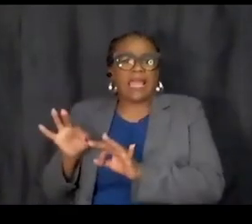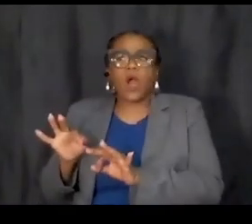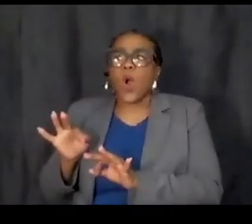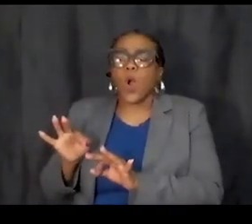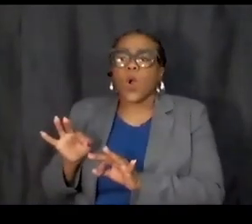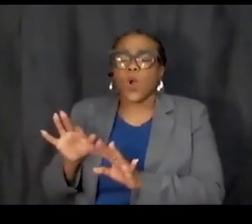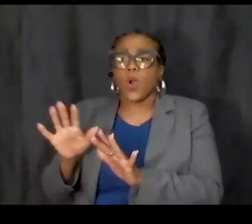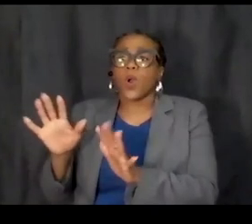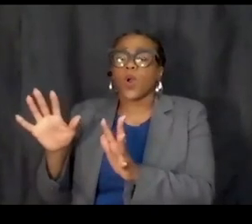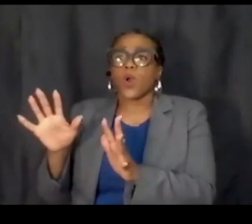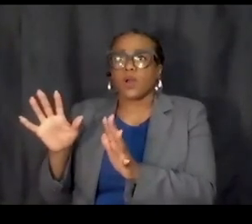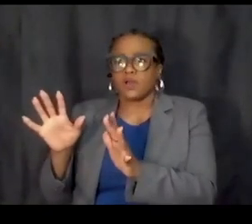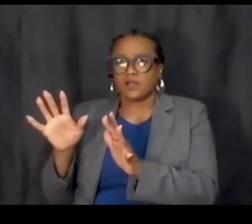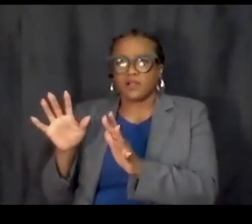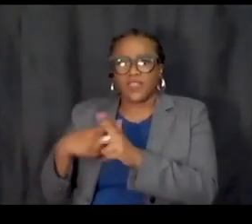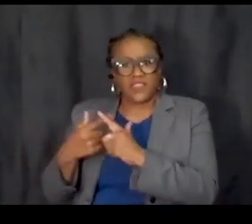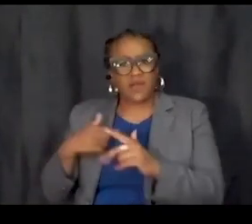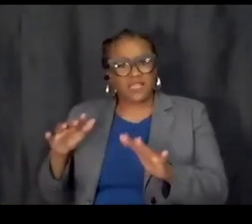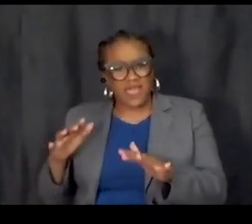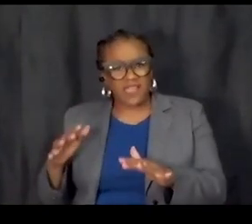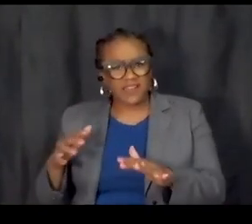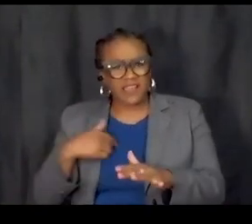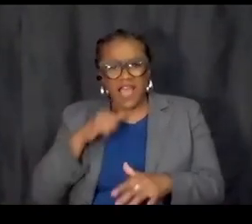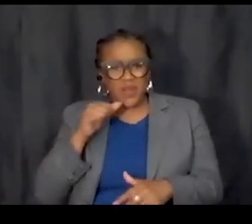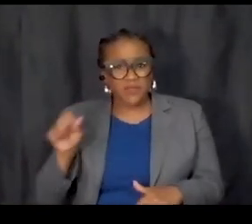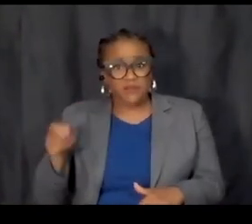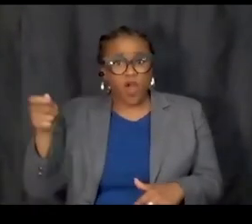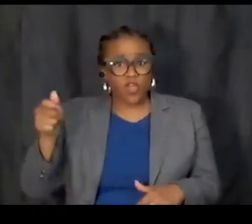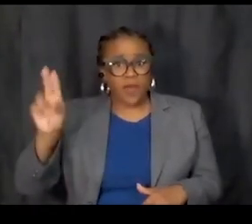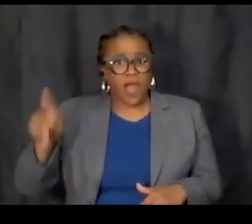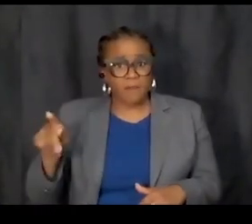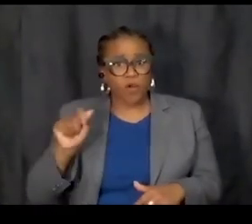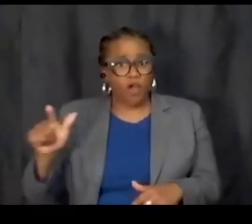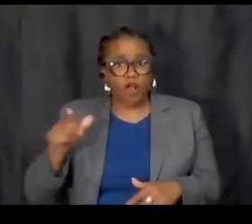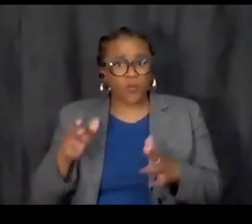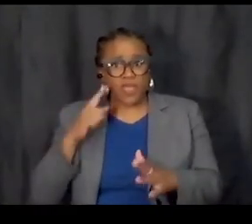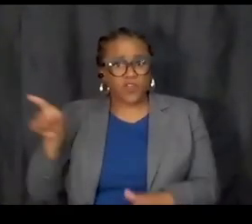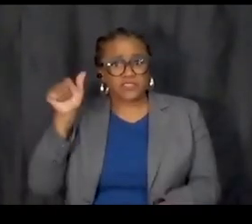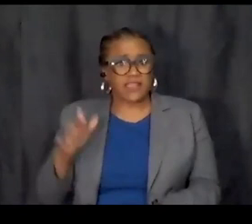But then I was like, you know what? I'm not even going to turn the volume up all the way for this guy. You know, like